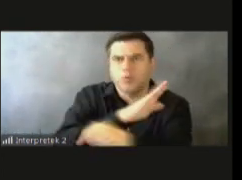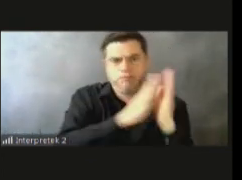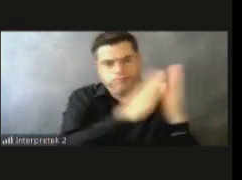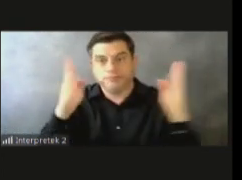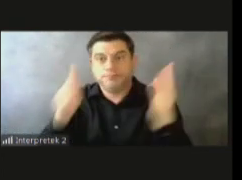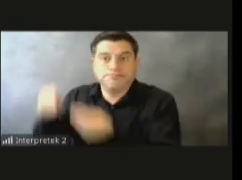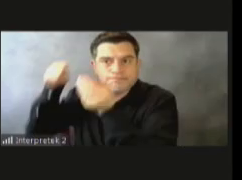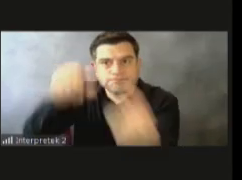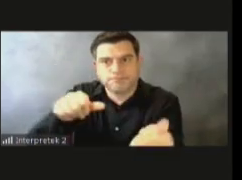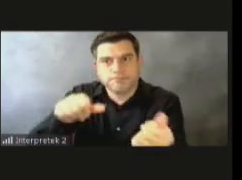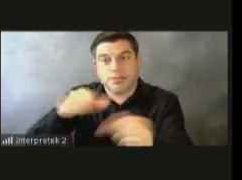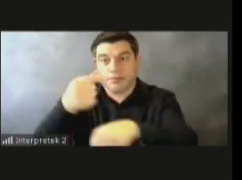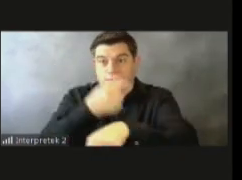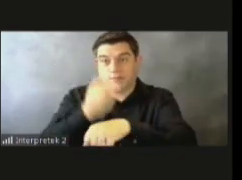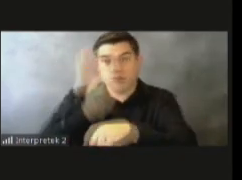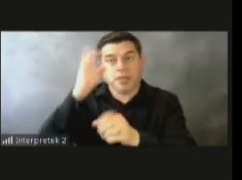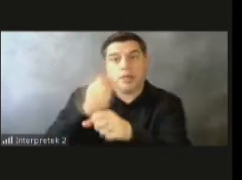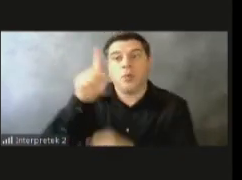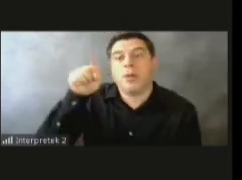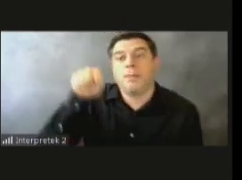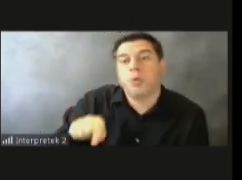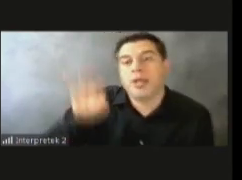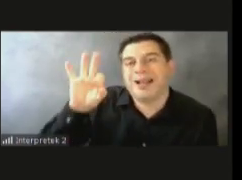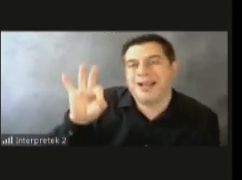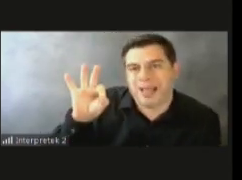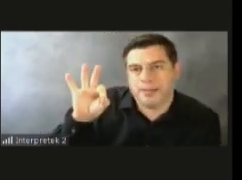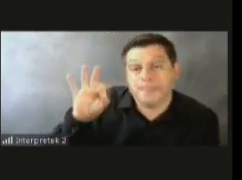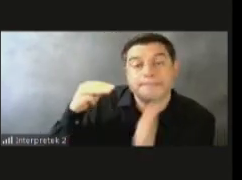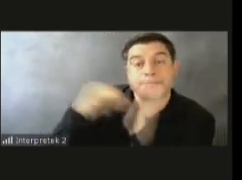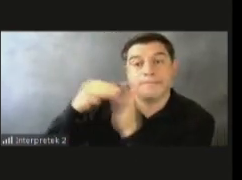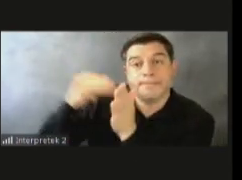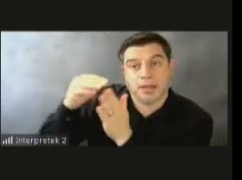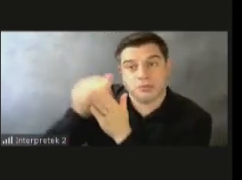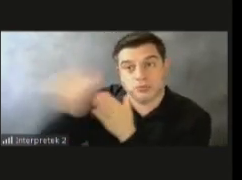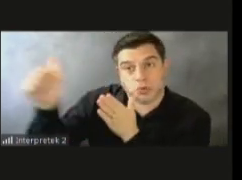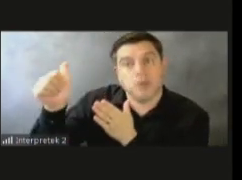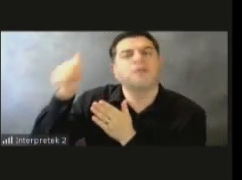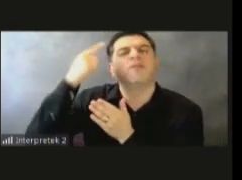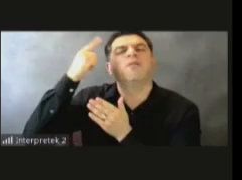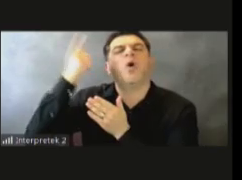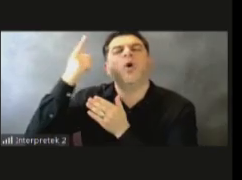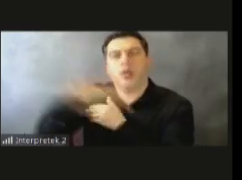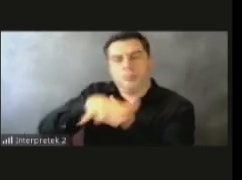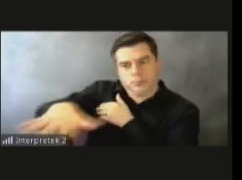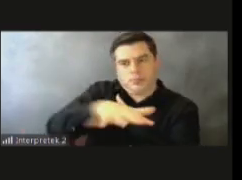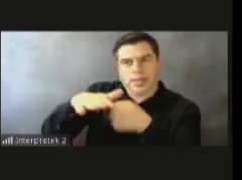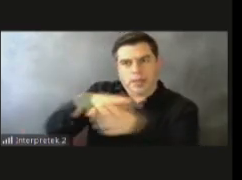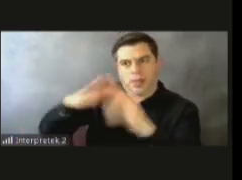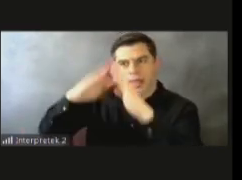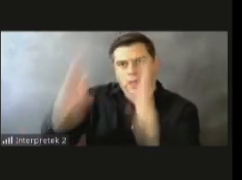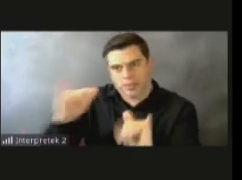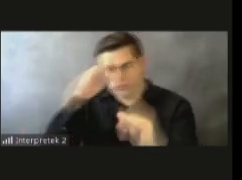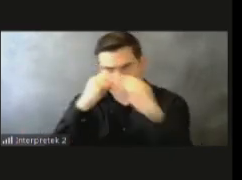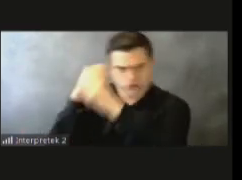$1.9 million in state housing funds for their local housing strategies. And so, as always, we encourage the city to continue